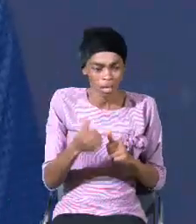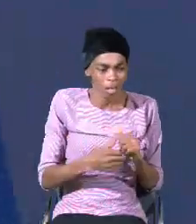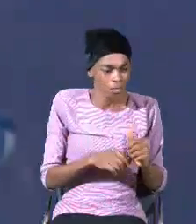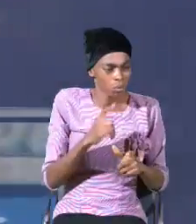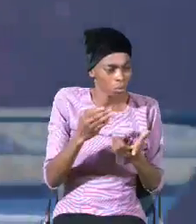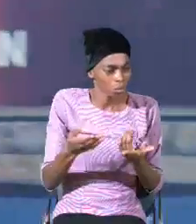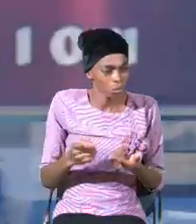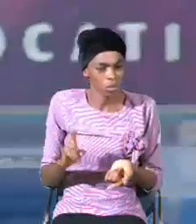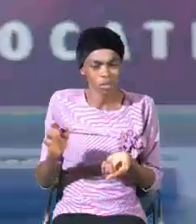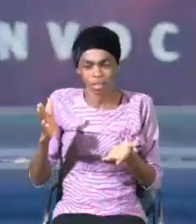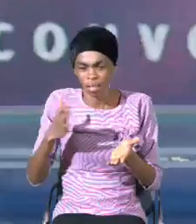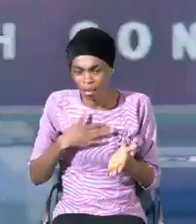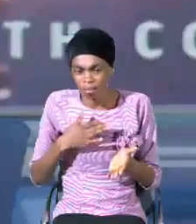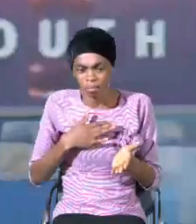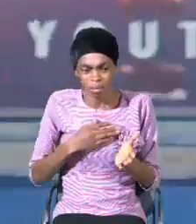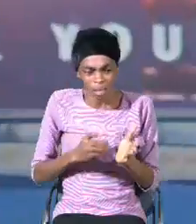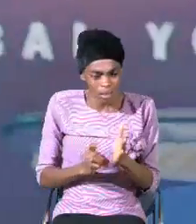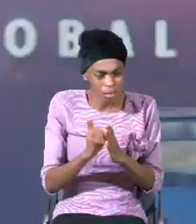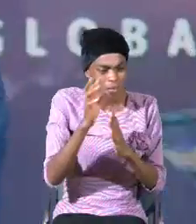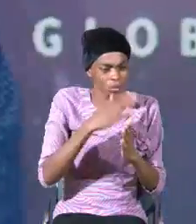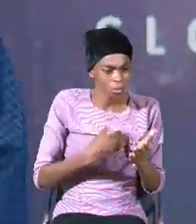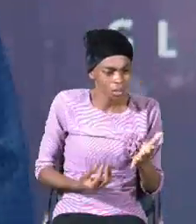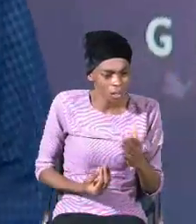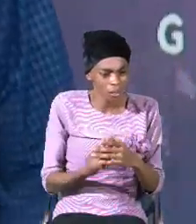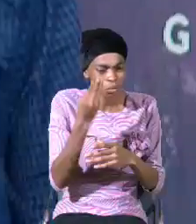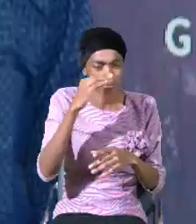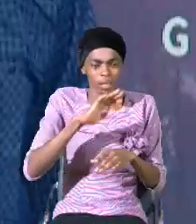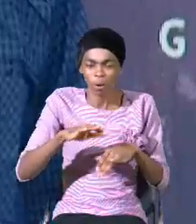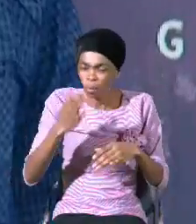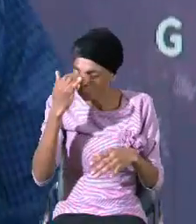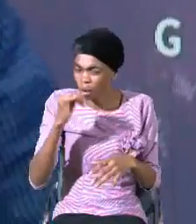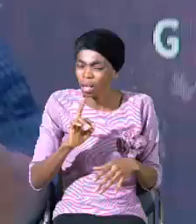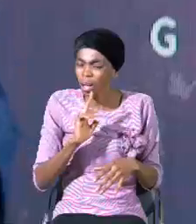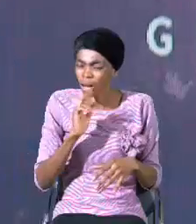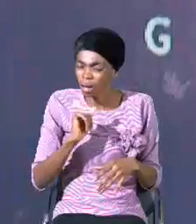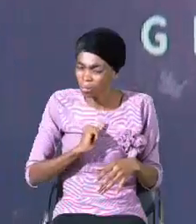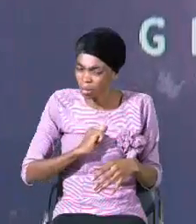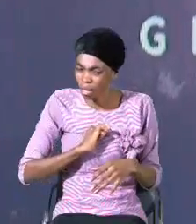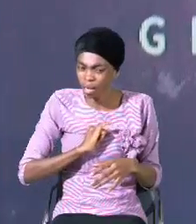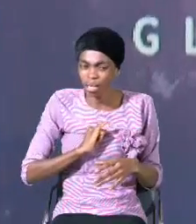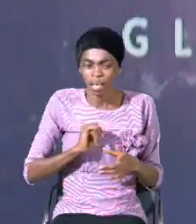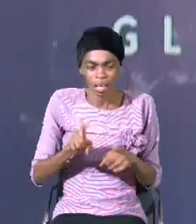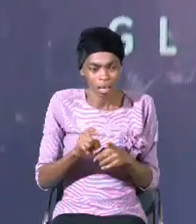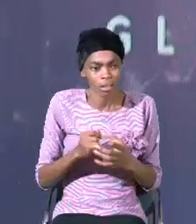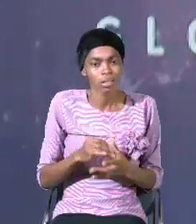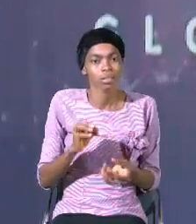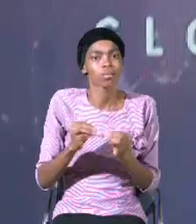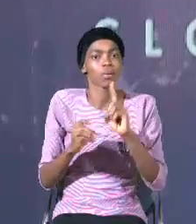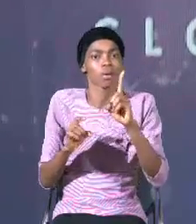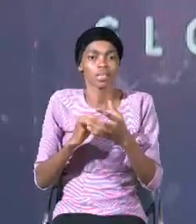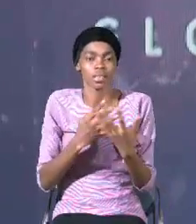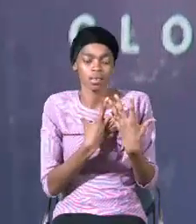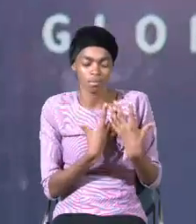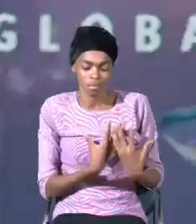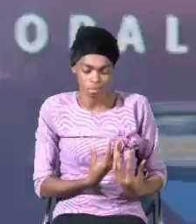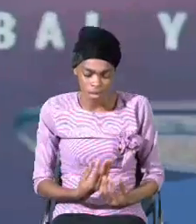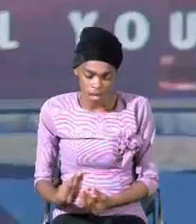wants my development and growth. How am I like this? Number one, he melts you. Number